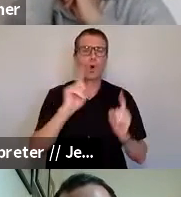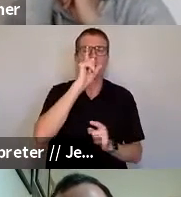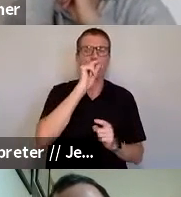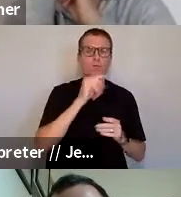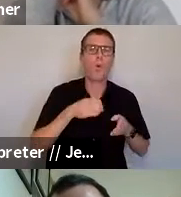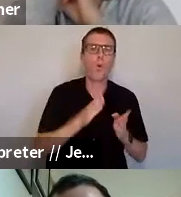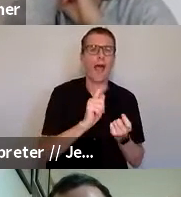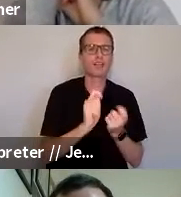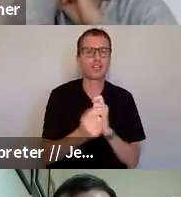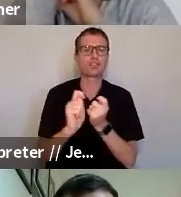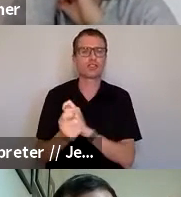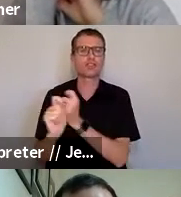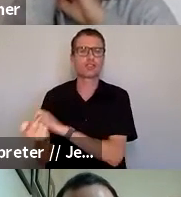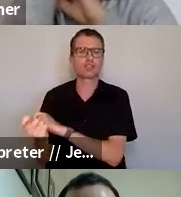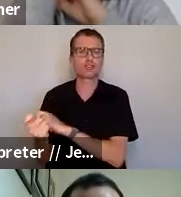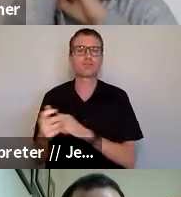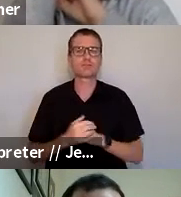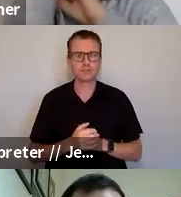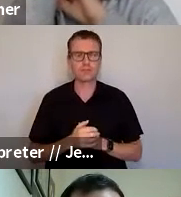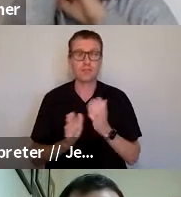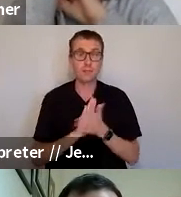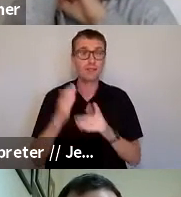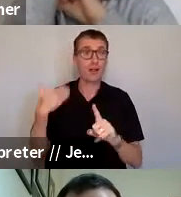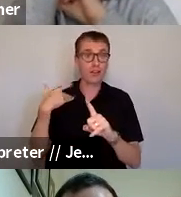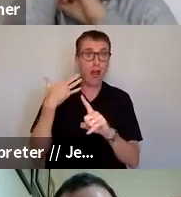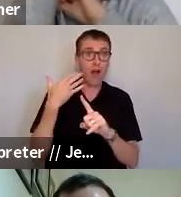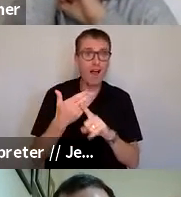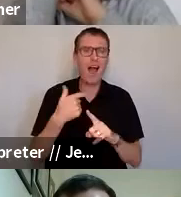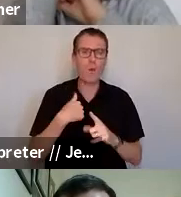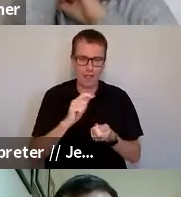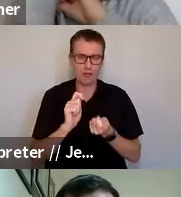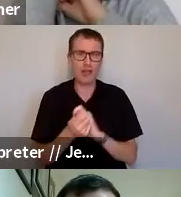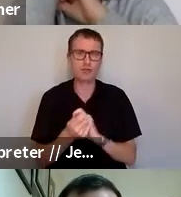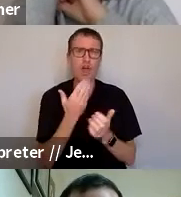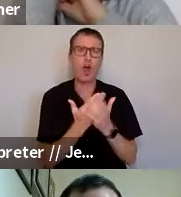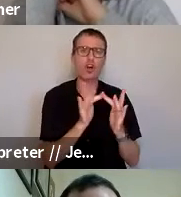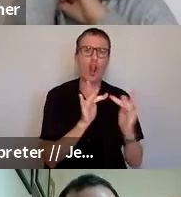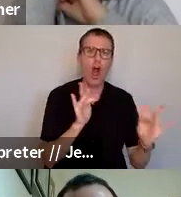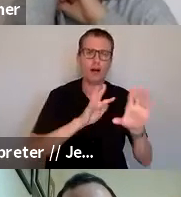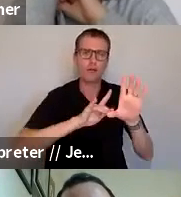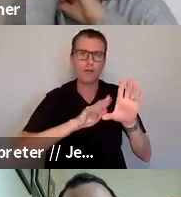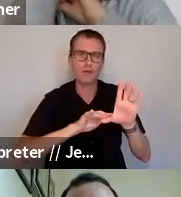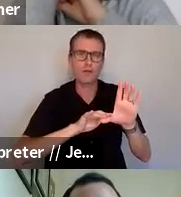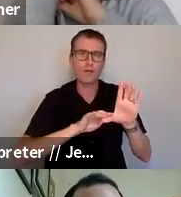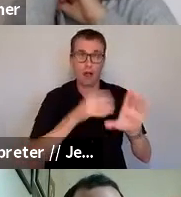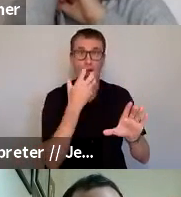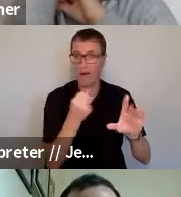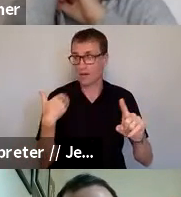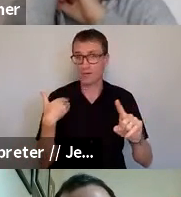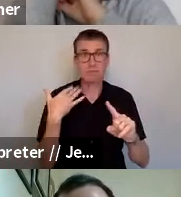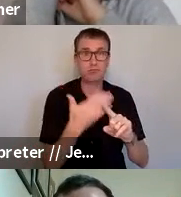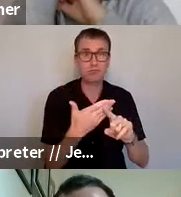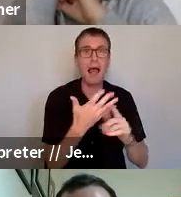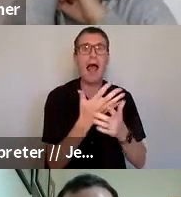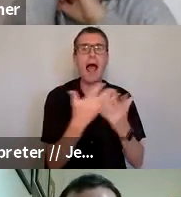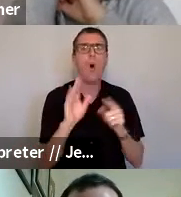we've done this now, we know that we can do things differently, we know that we can do things online, so how can we carry this forward? How